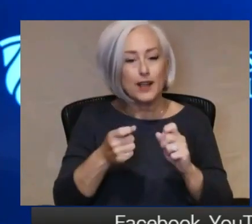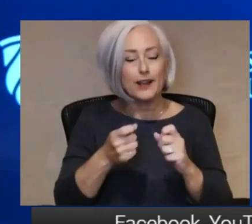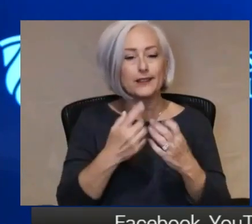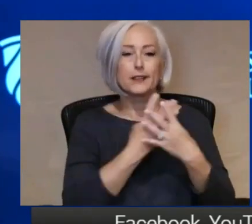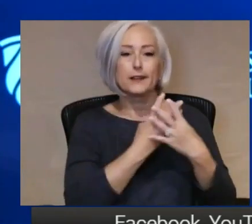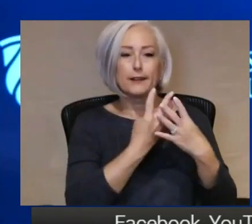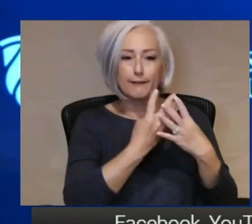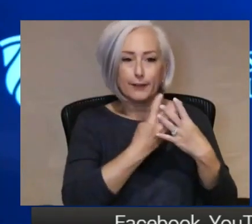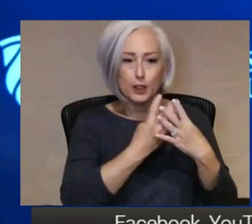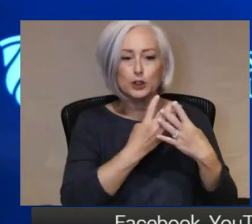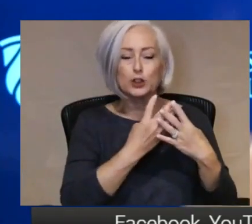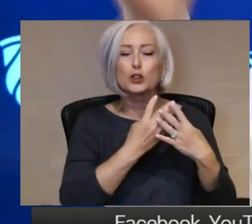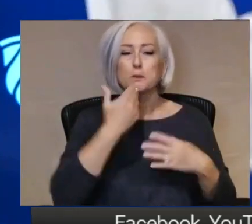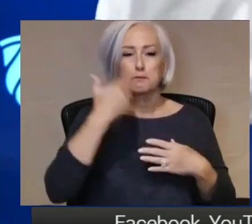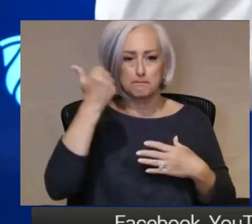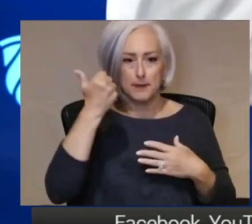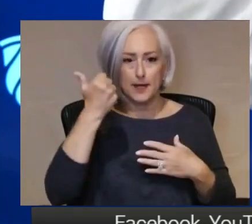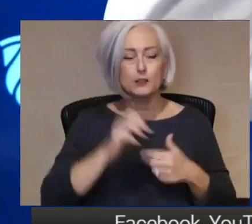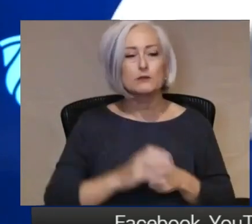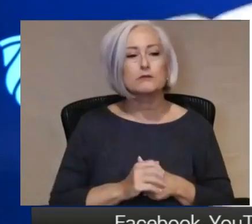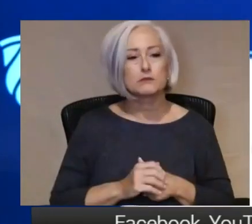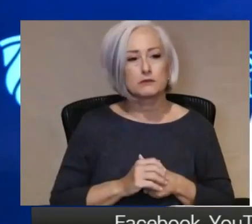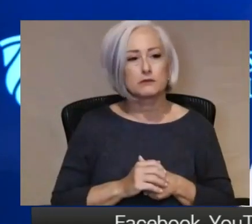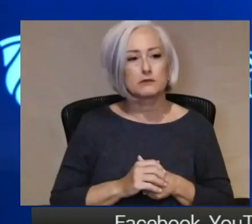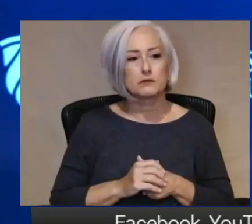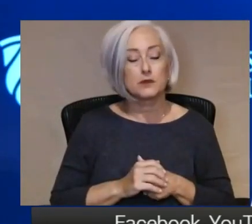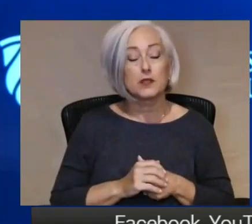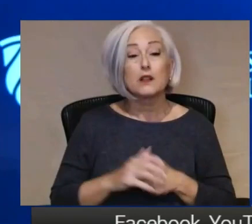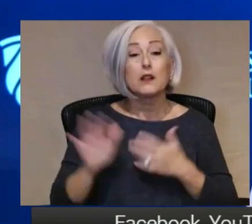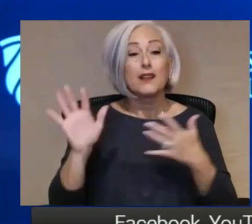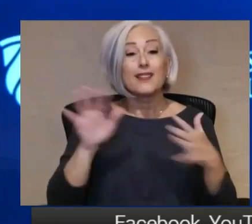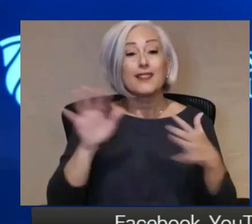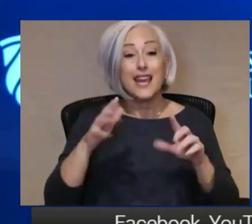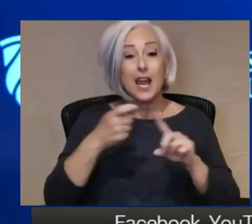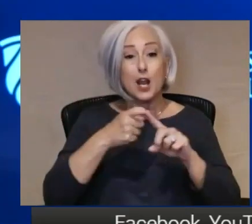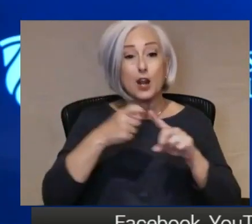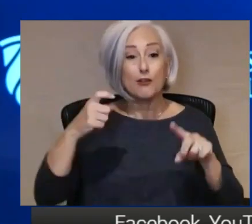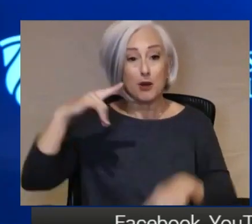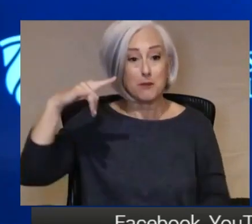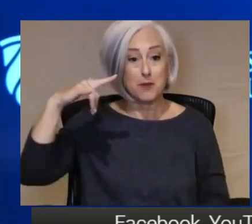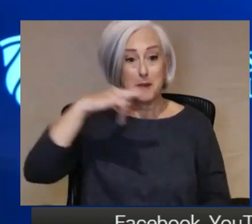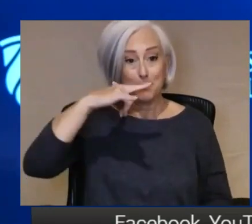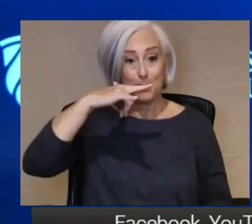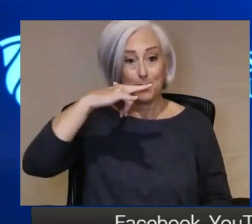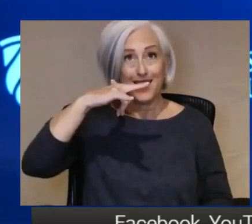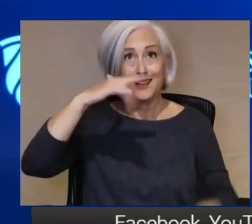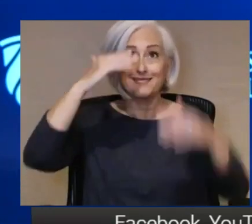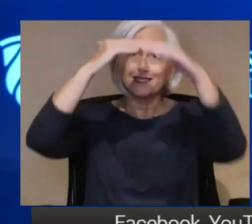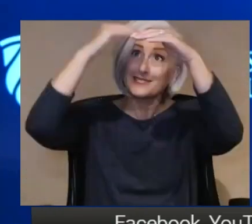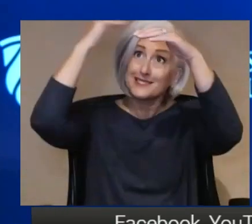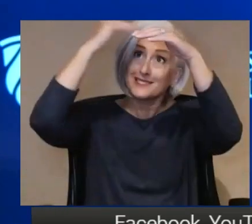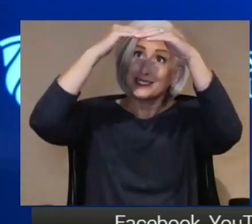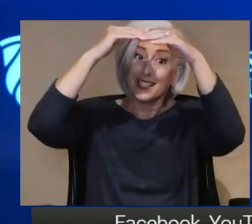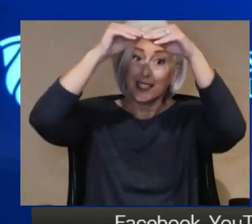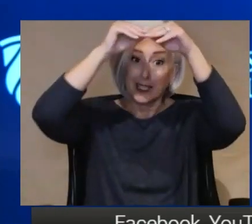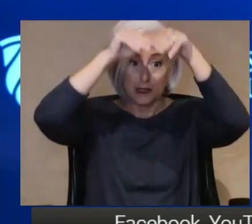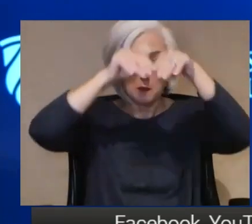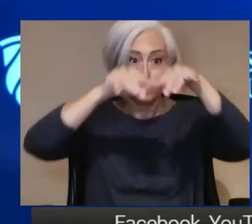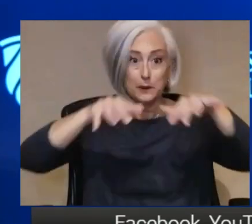effective. And the airflow comes from the top of the plane and goes down to the floor and goes out on the floor. But the problem is you're